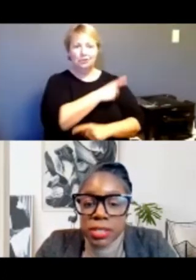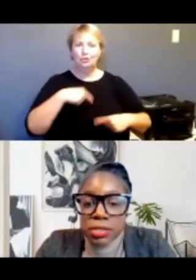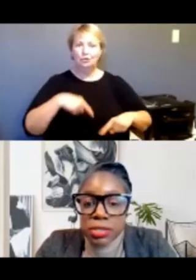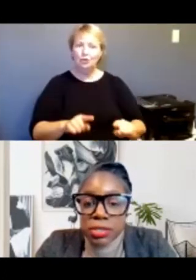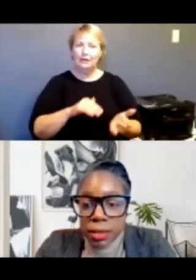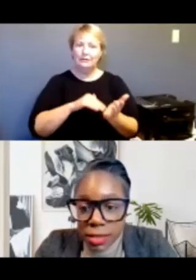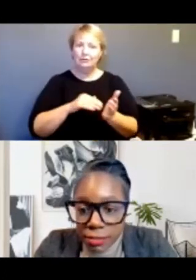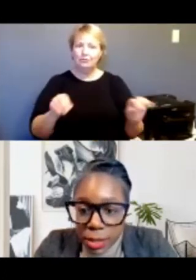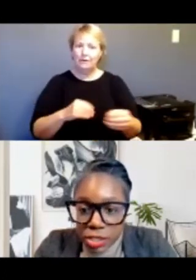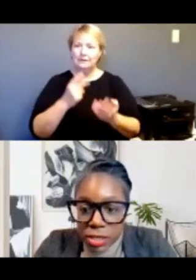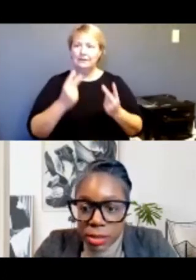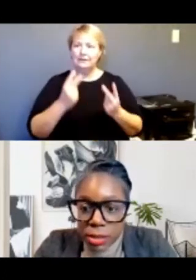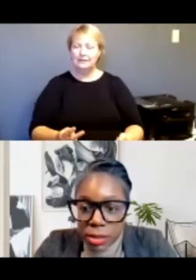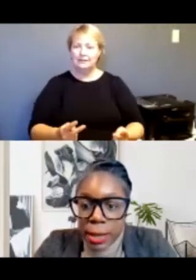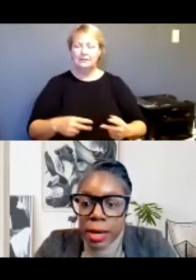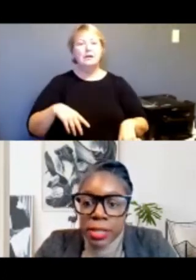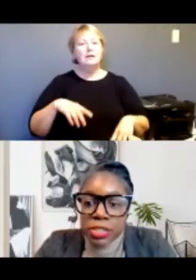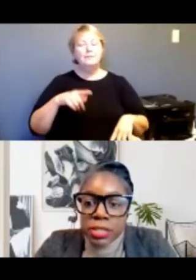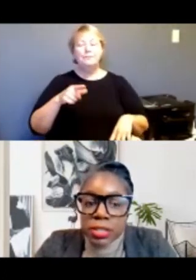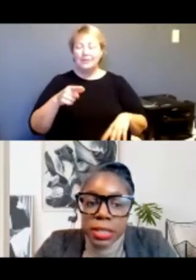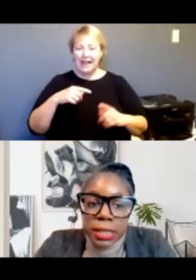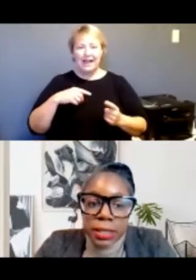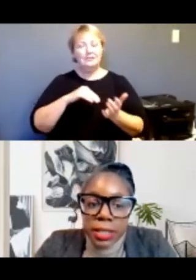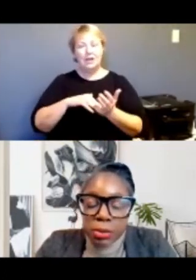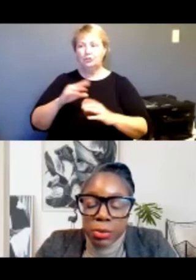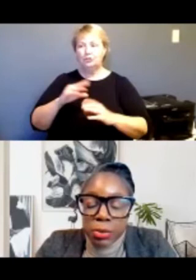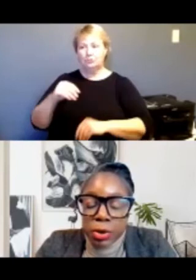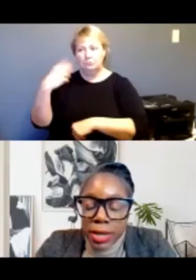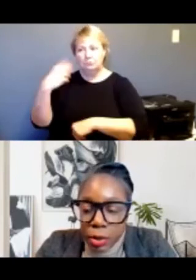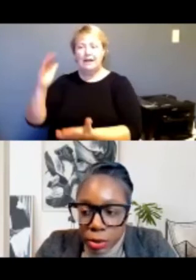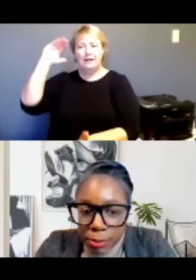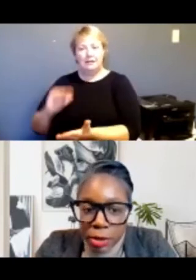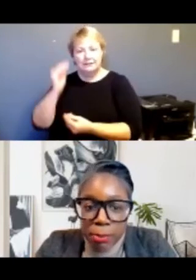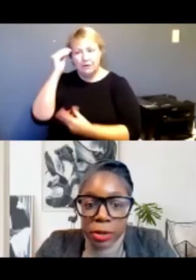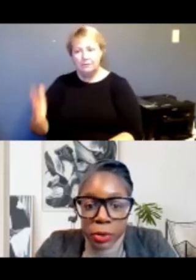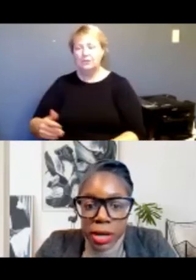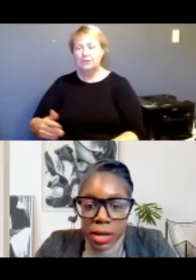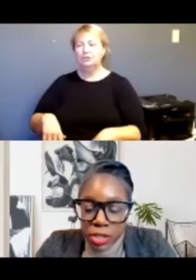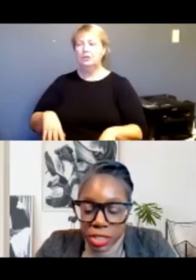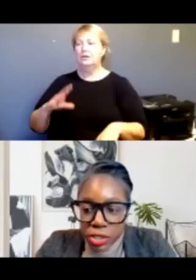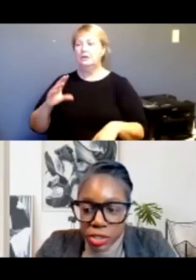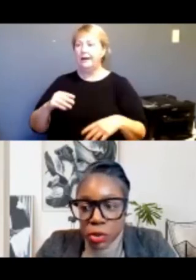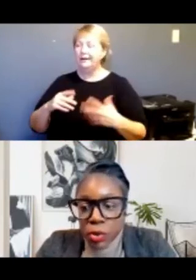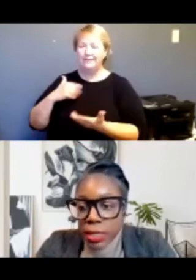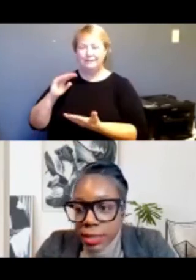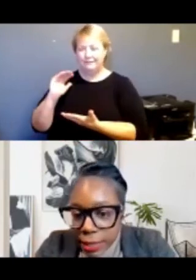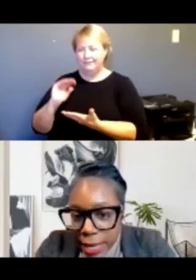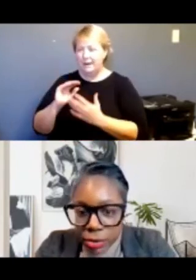tend to provide less information to BIPOC patients, engage in more narrowly biomedical conversations, so